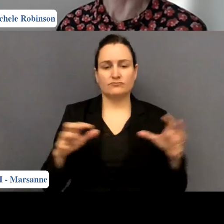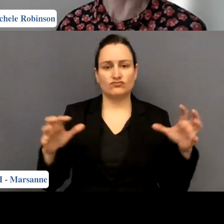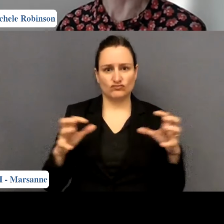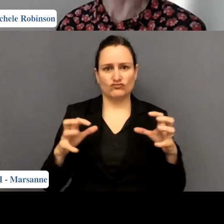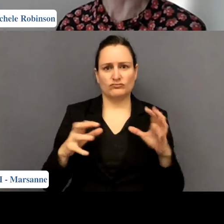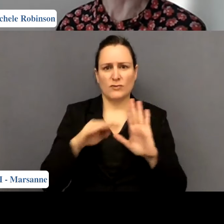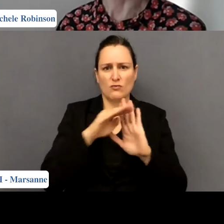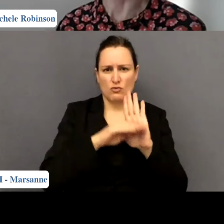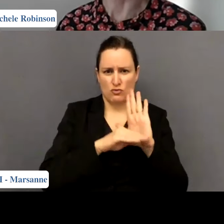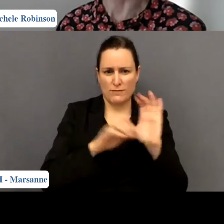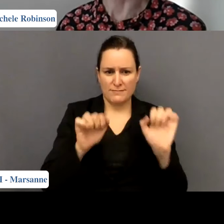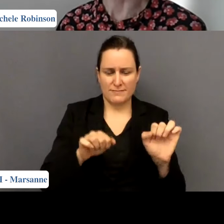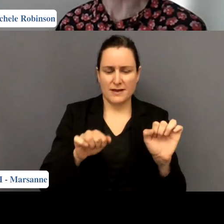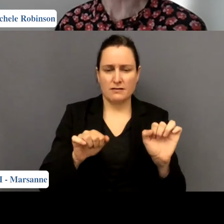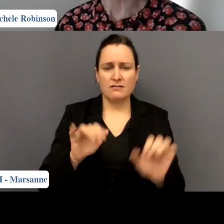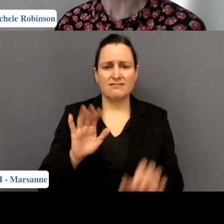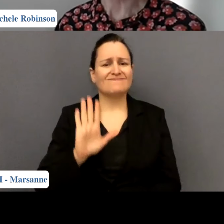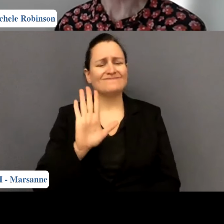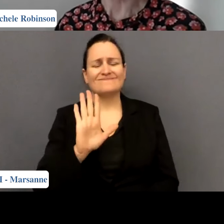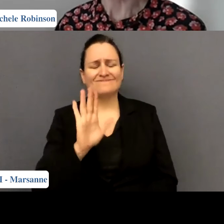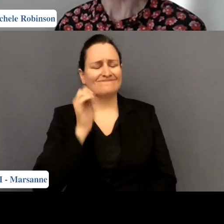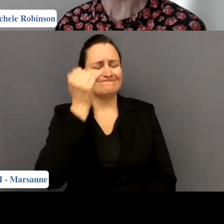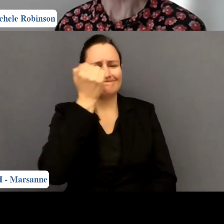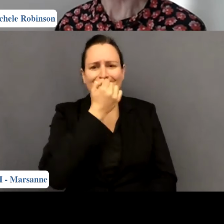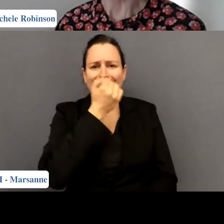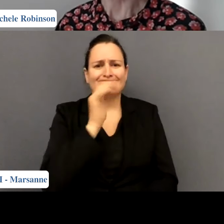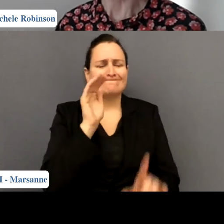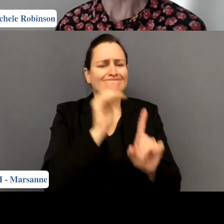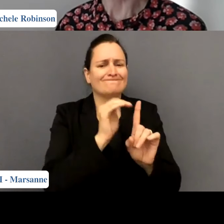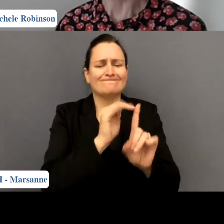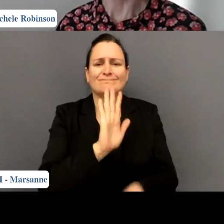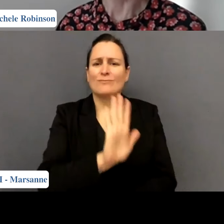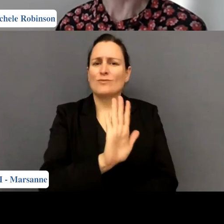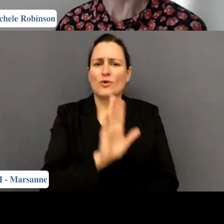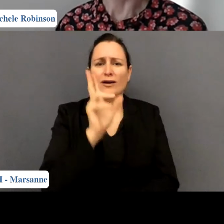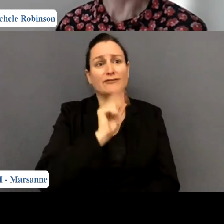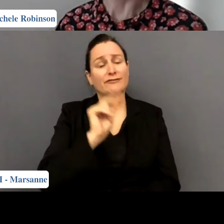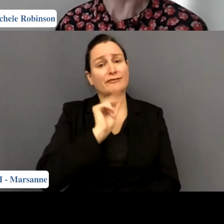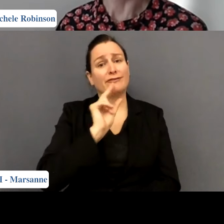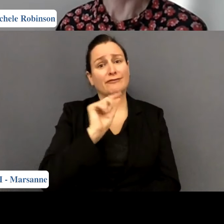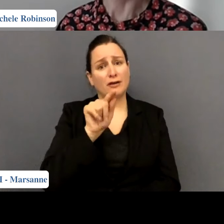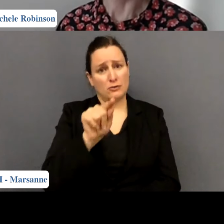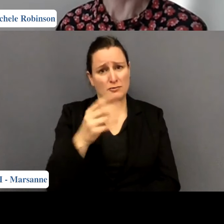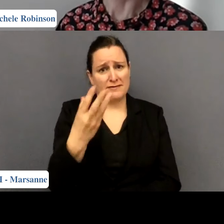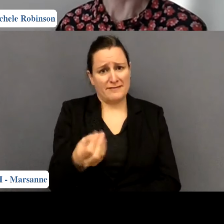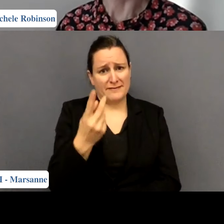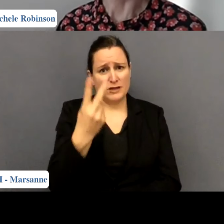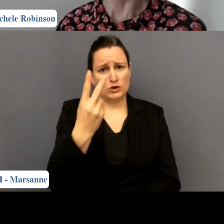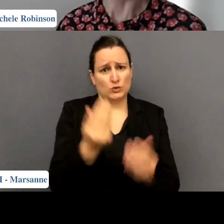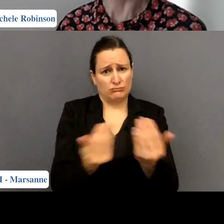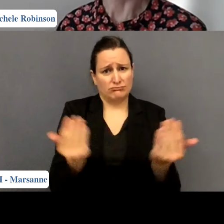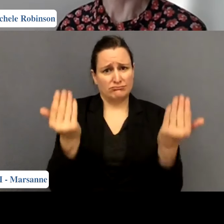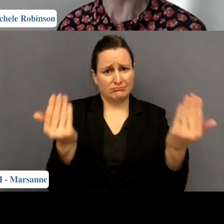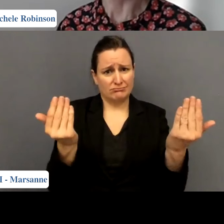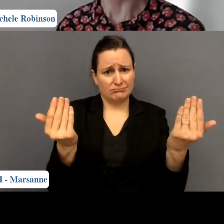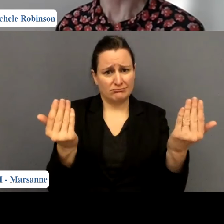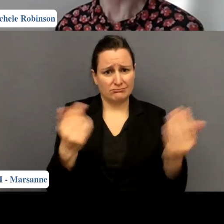Teresa, sorry to interrupt, but we're getting quite a lot of echoing. Have you got two devices on or?